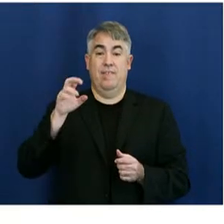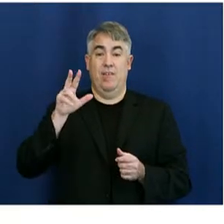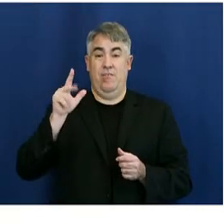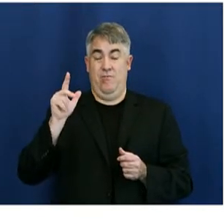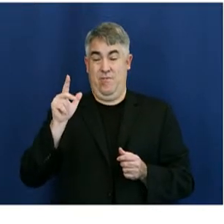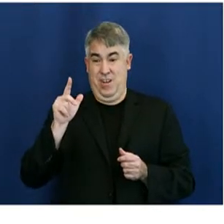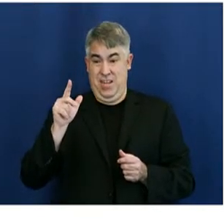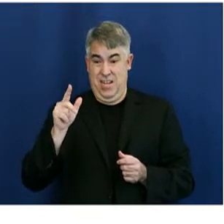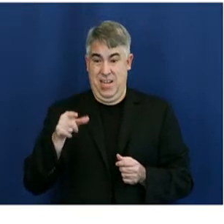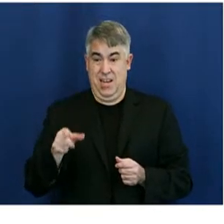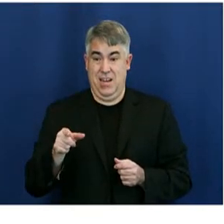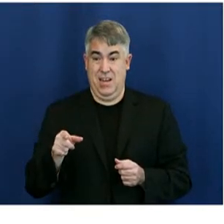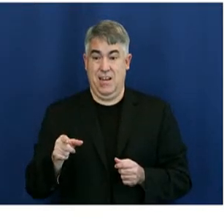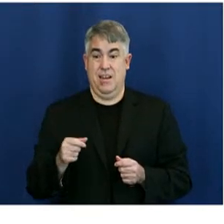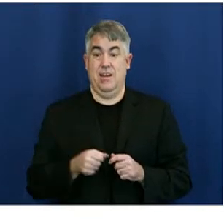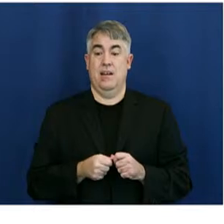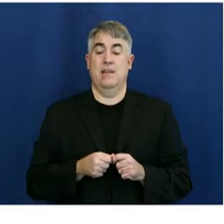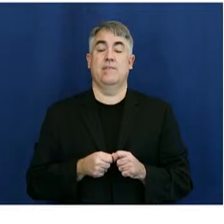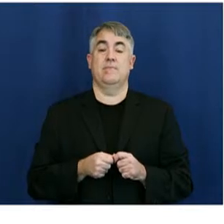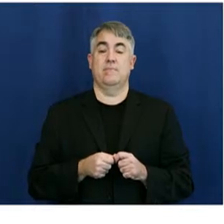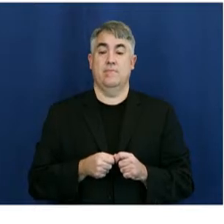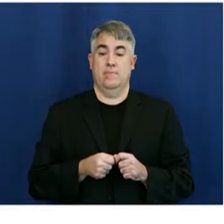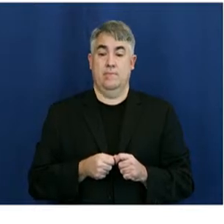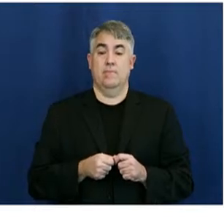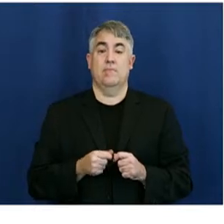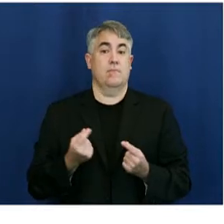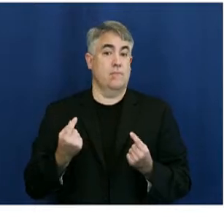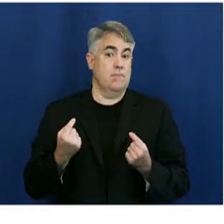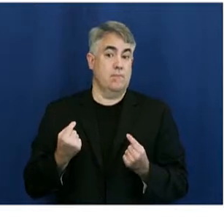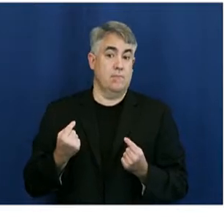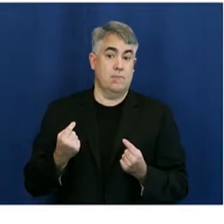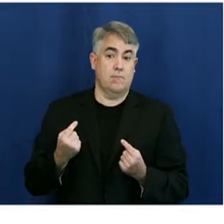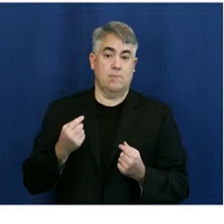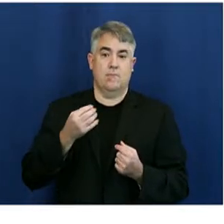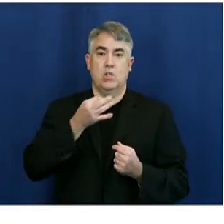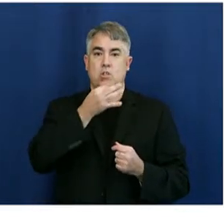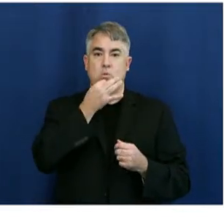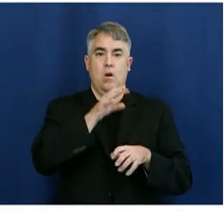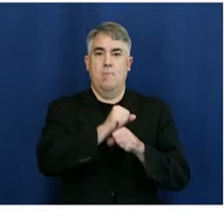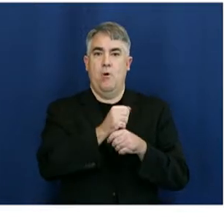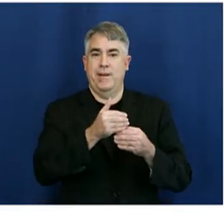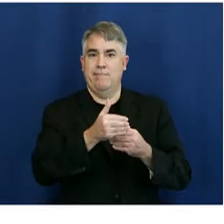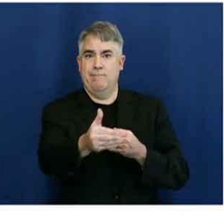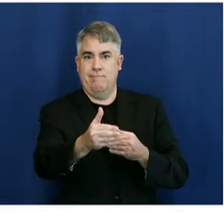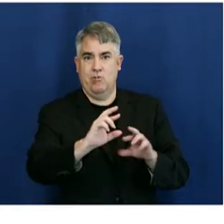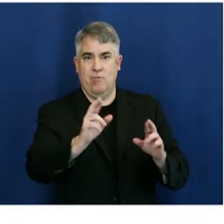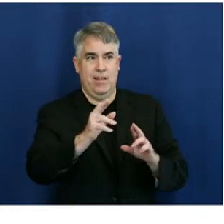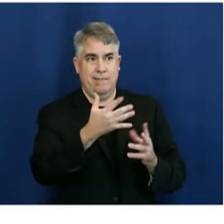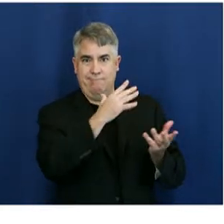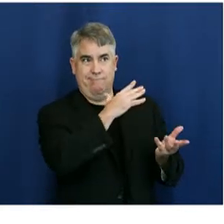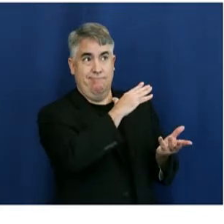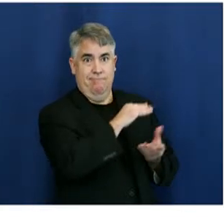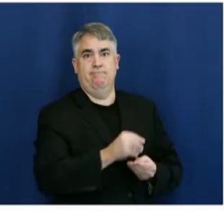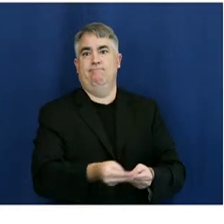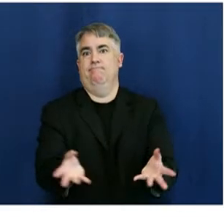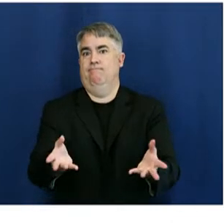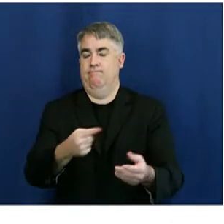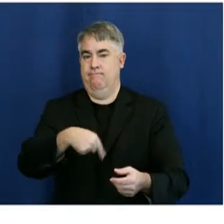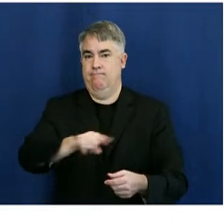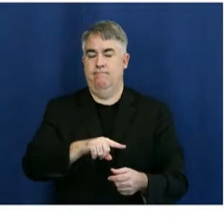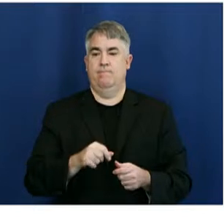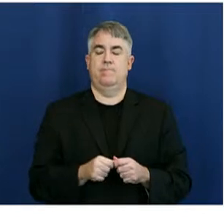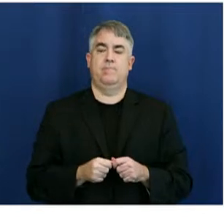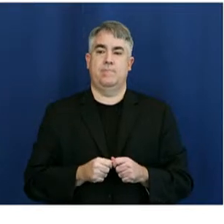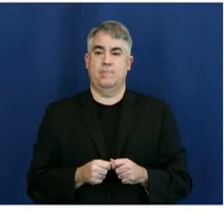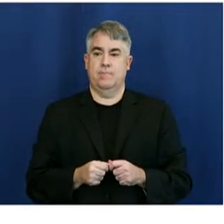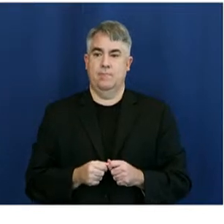98,523 doses to be administered. Those are just upcoming appointments, and those are ones that we know are